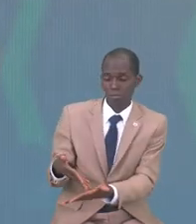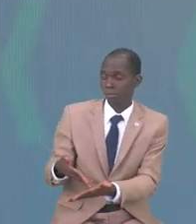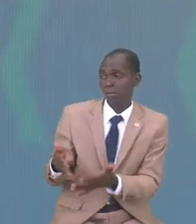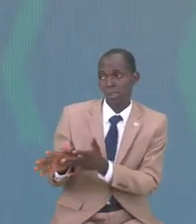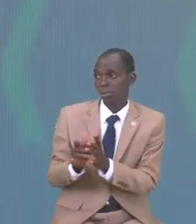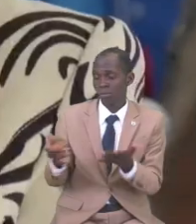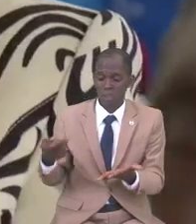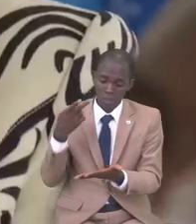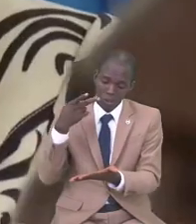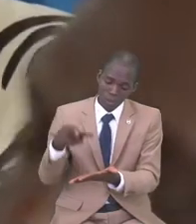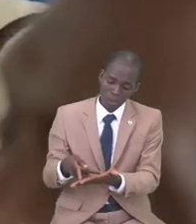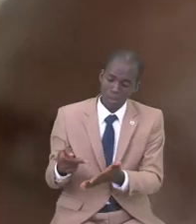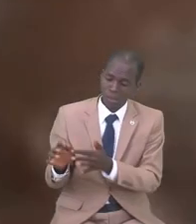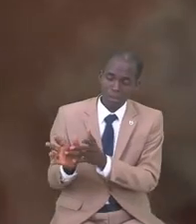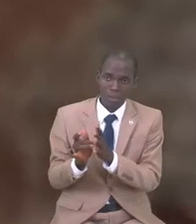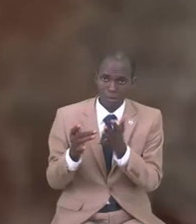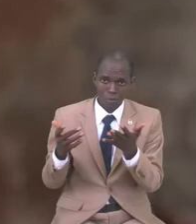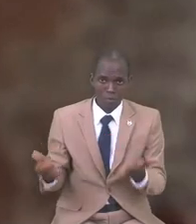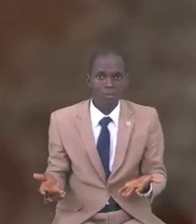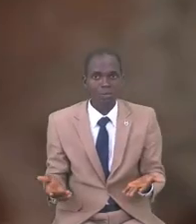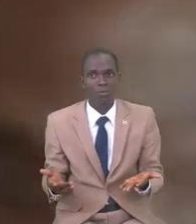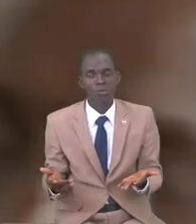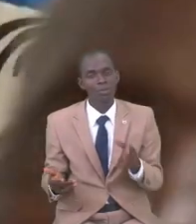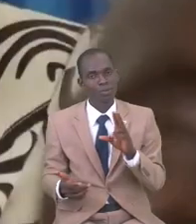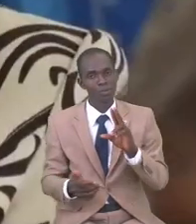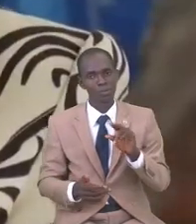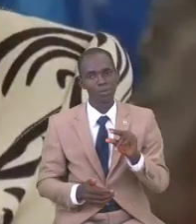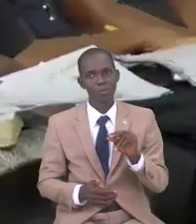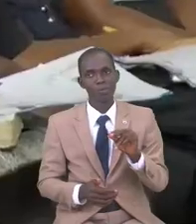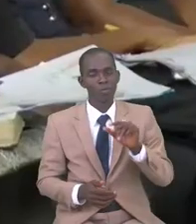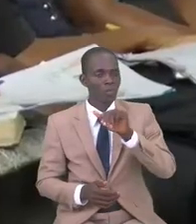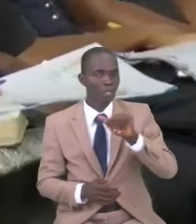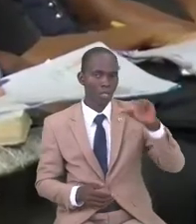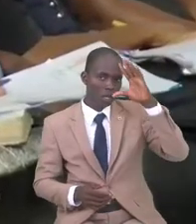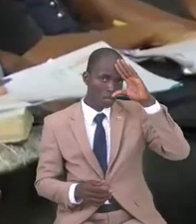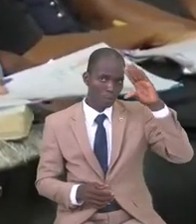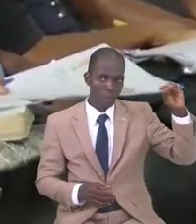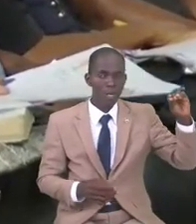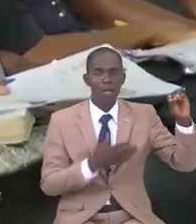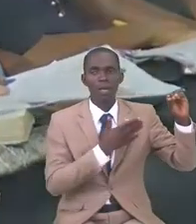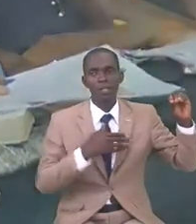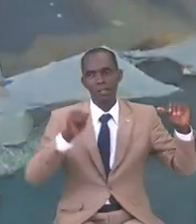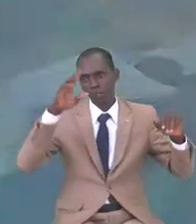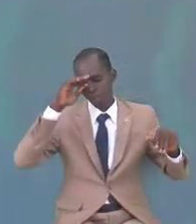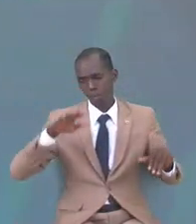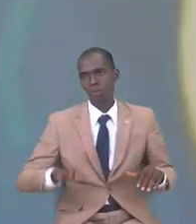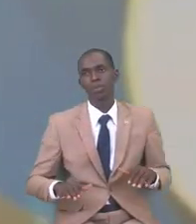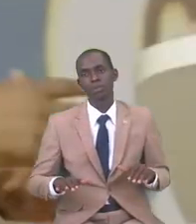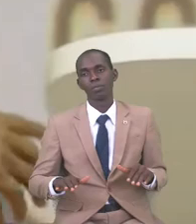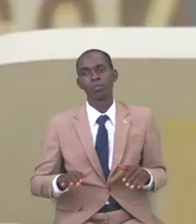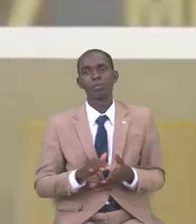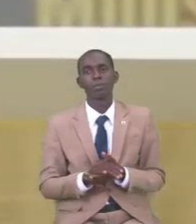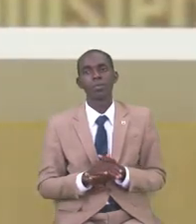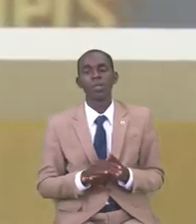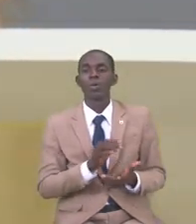Bible, look at the Bible. A man and a boy, not only that. When